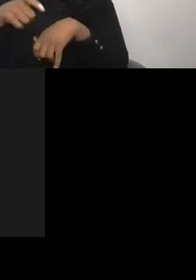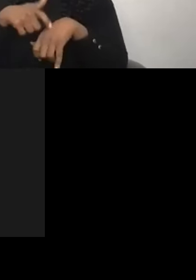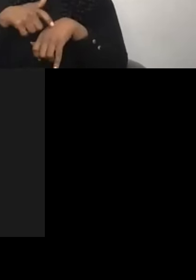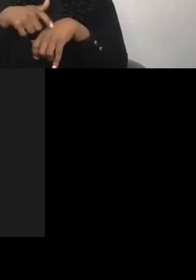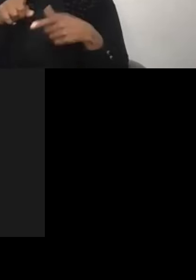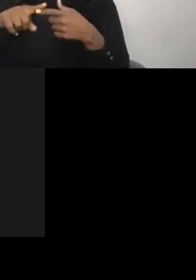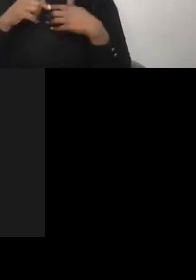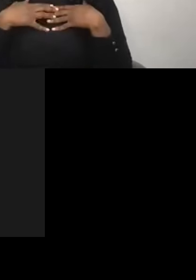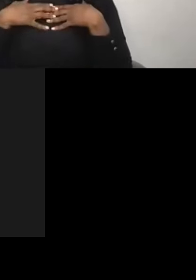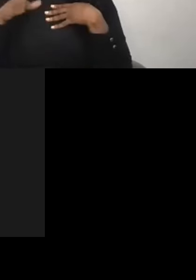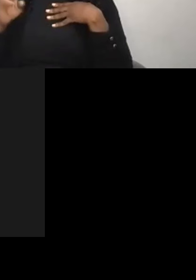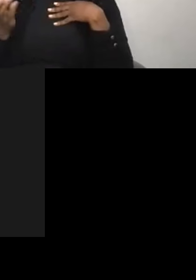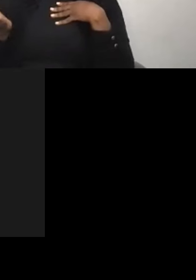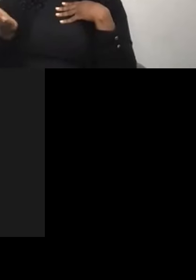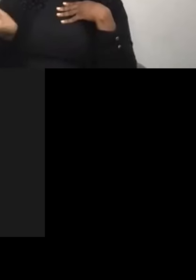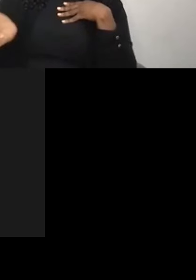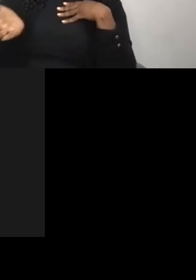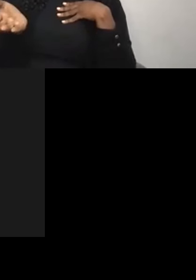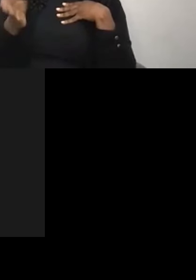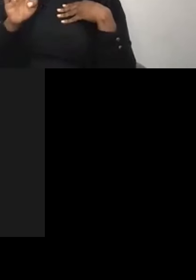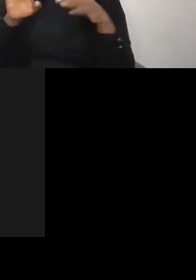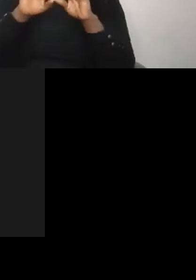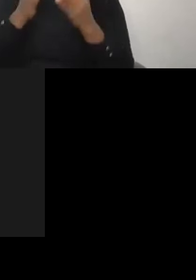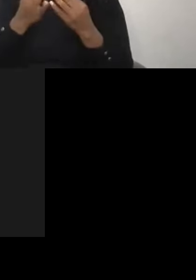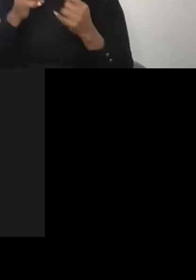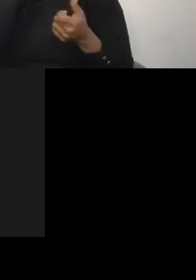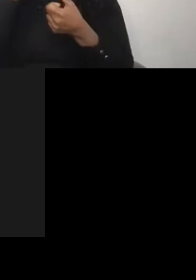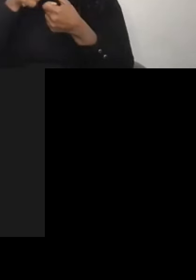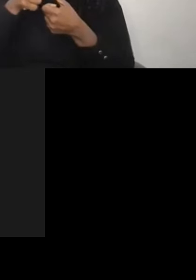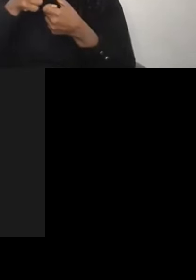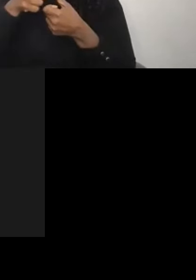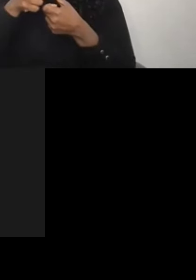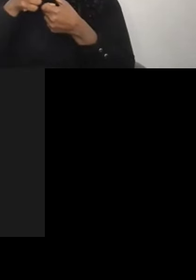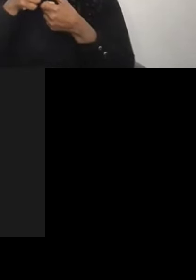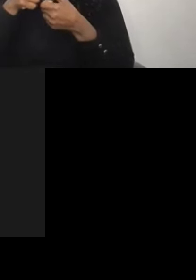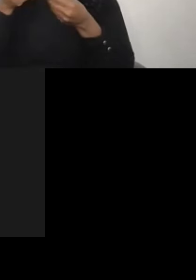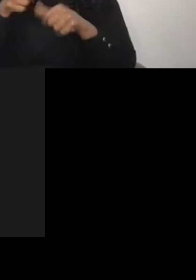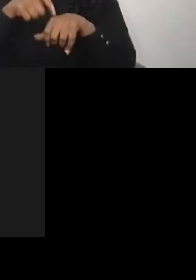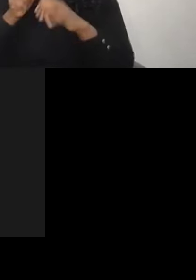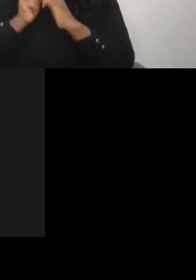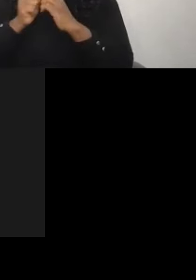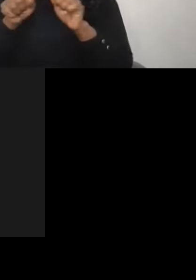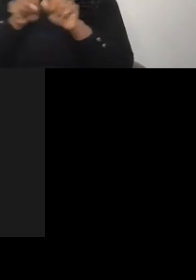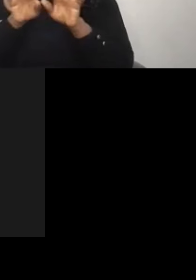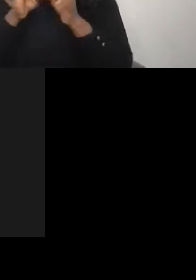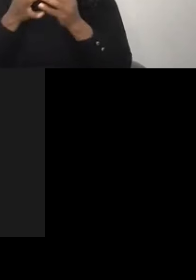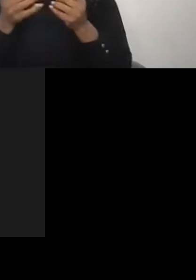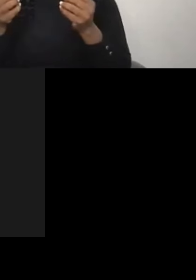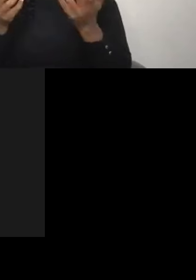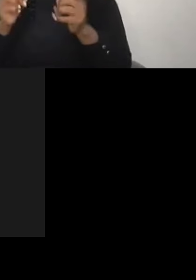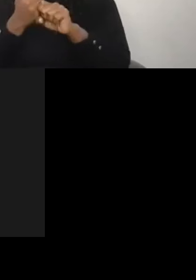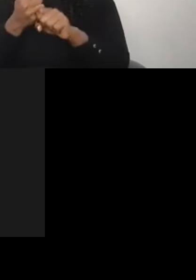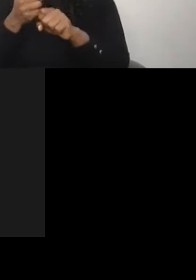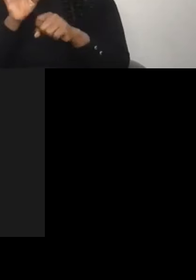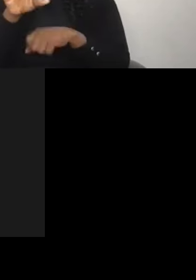to just be, and to be as a family, and to remember, you know, to spend time together as a family and to make